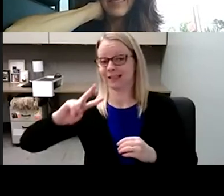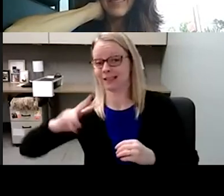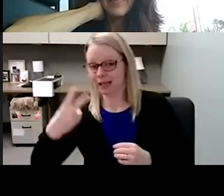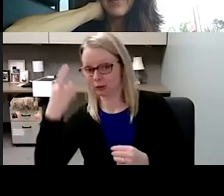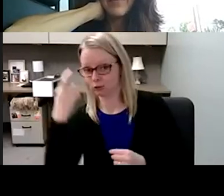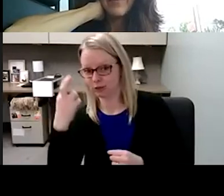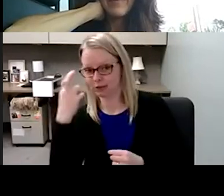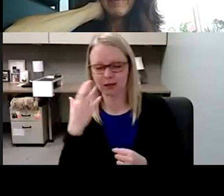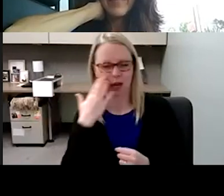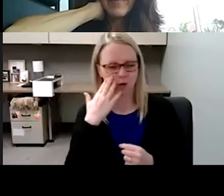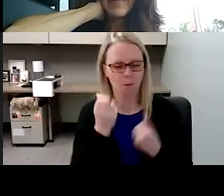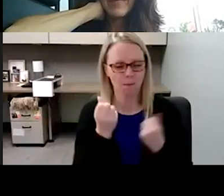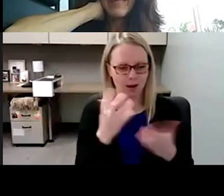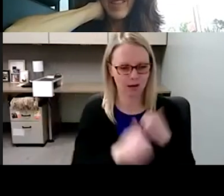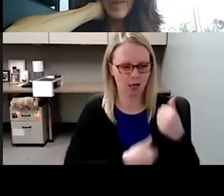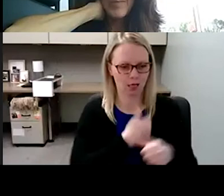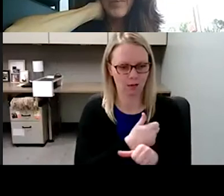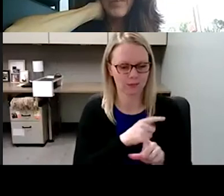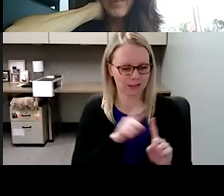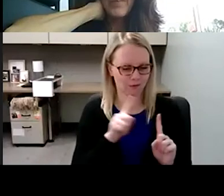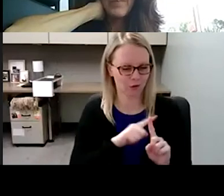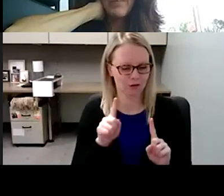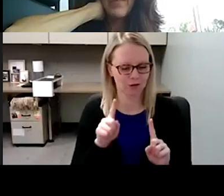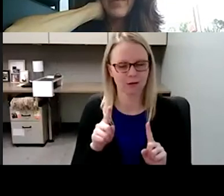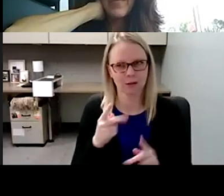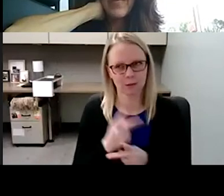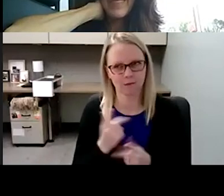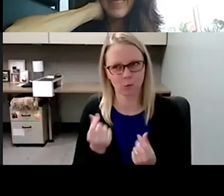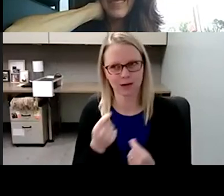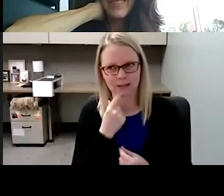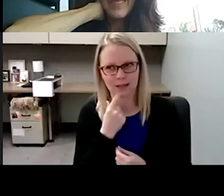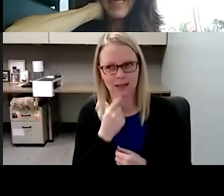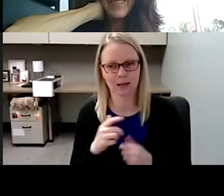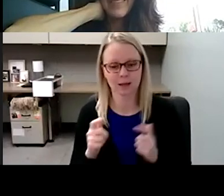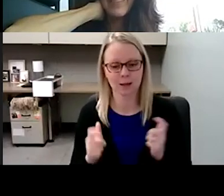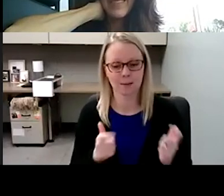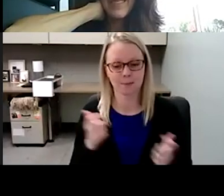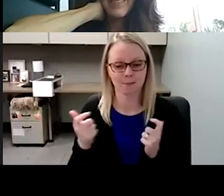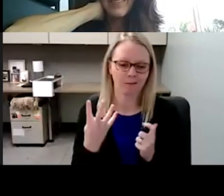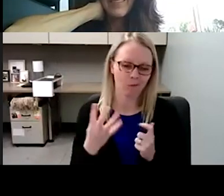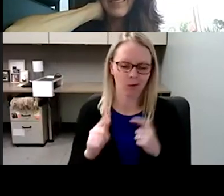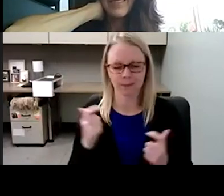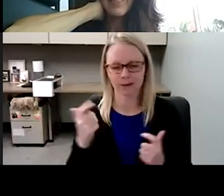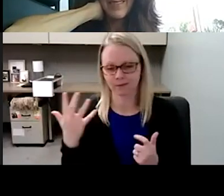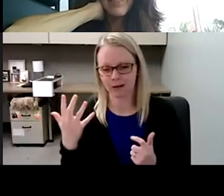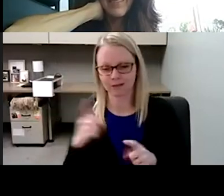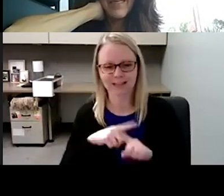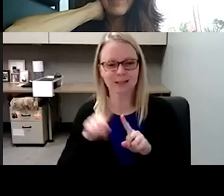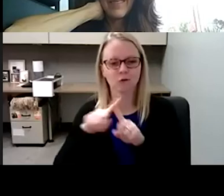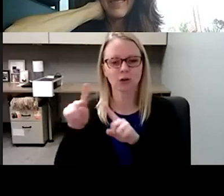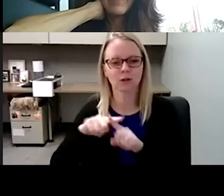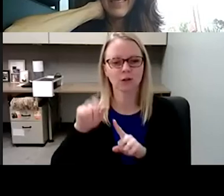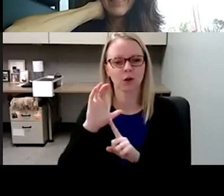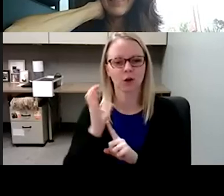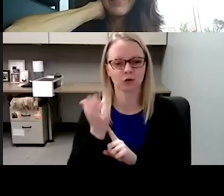many are alums of different ones, is I found while they're big four, big five, they have different culture.